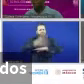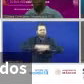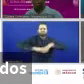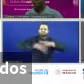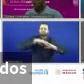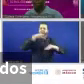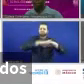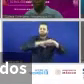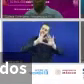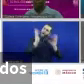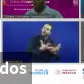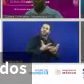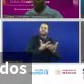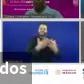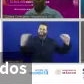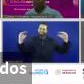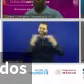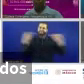important issue about